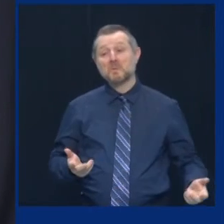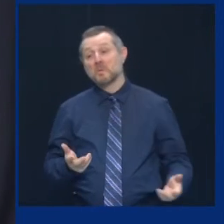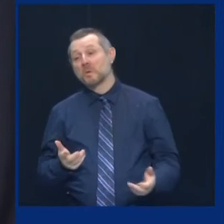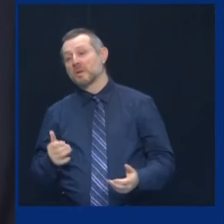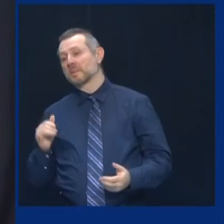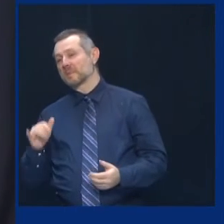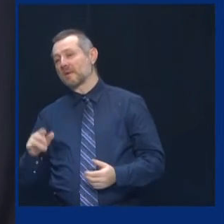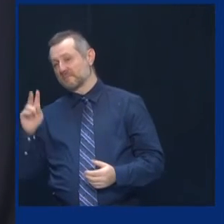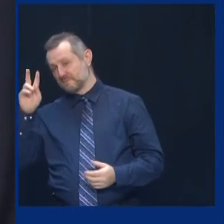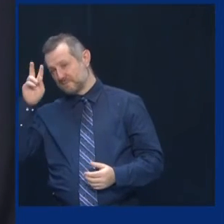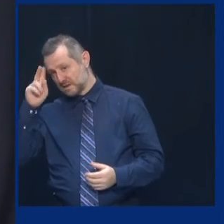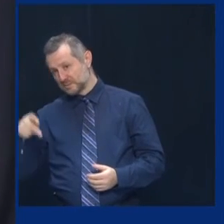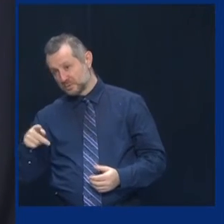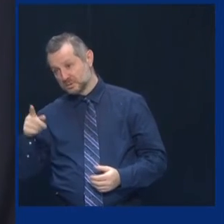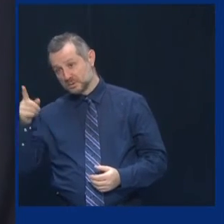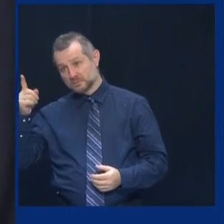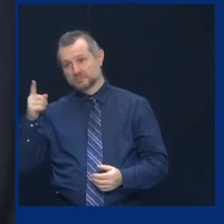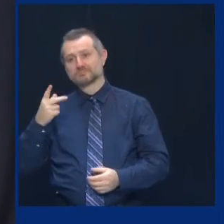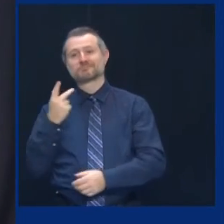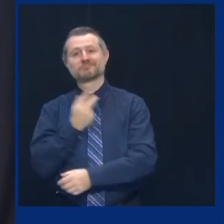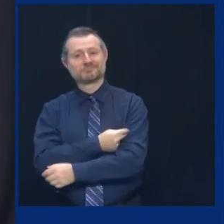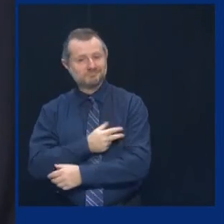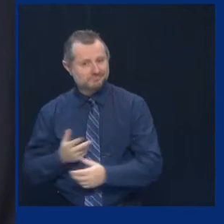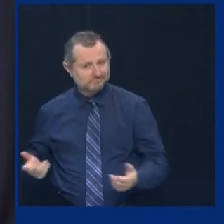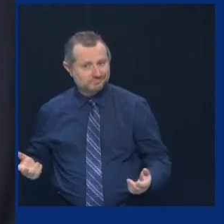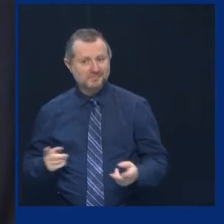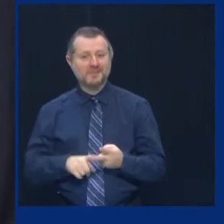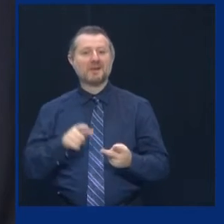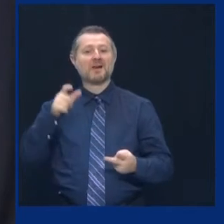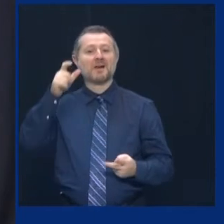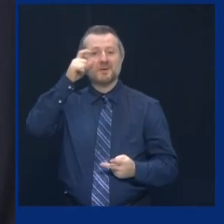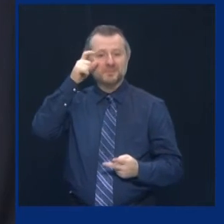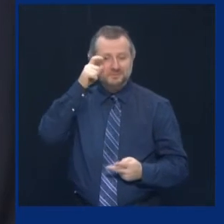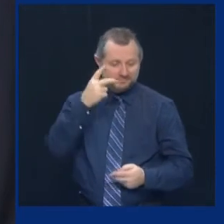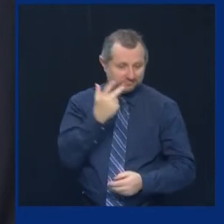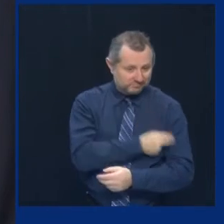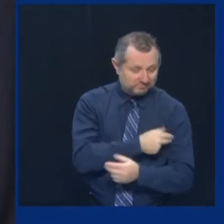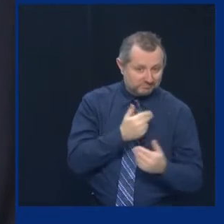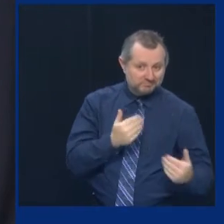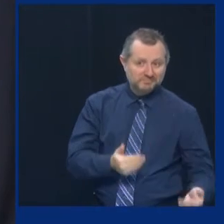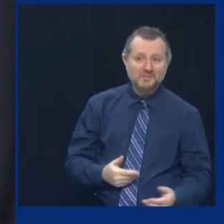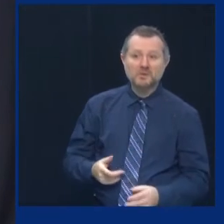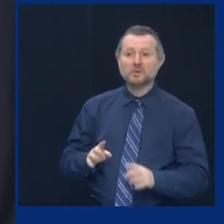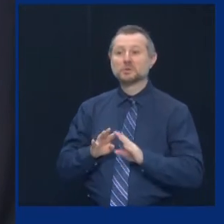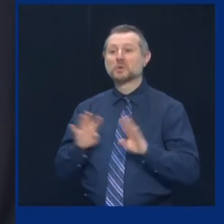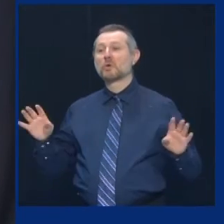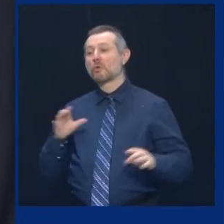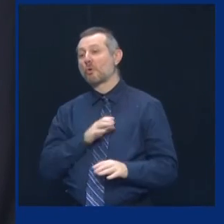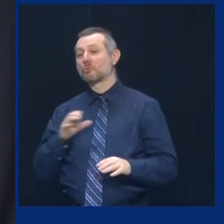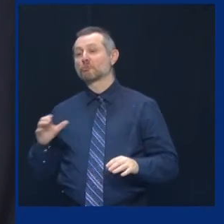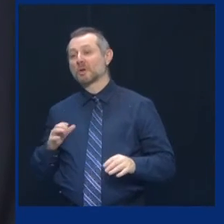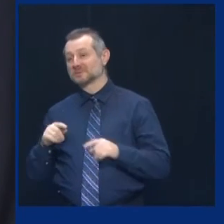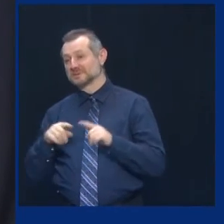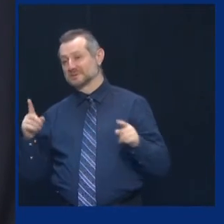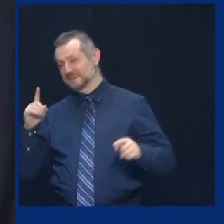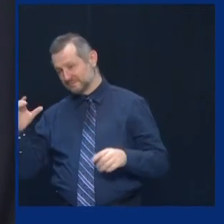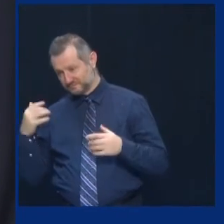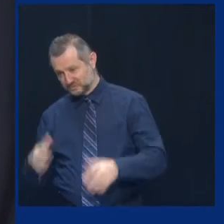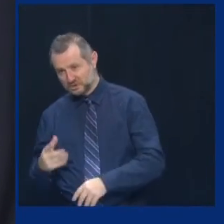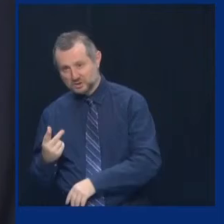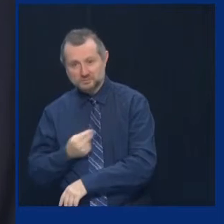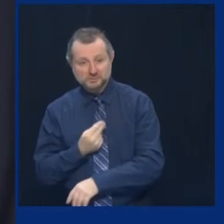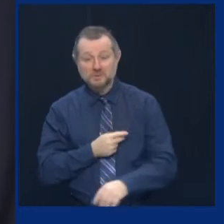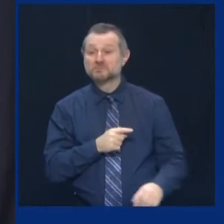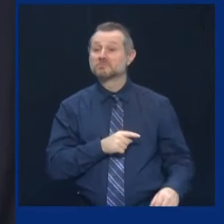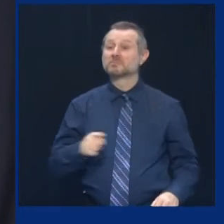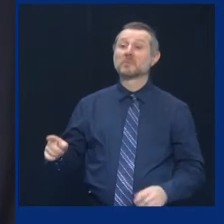Vice President took it and Joe Biden took it and the Congress took it. And New Yorkers are skeptical, and we set up